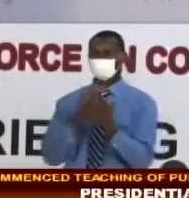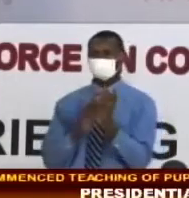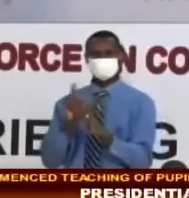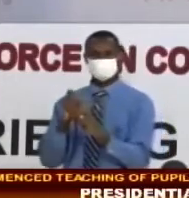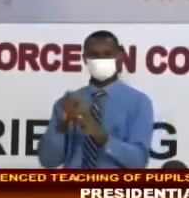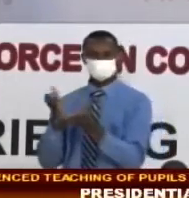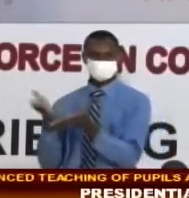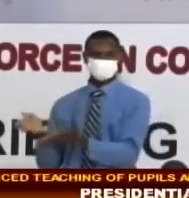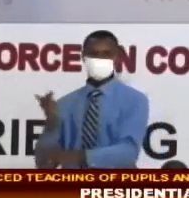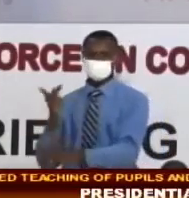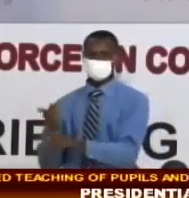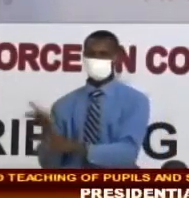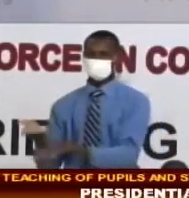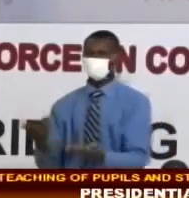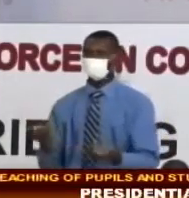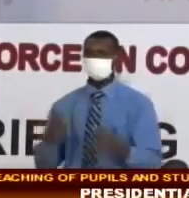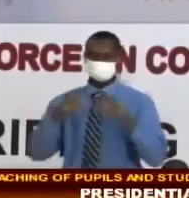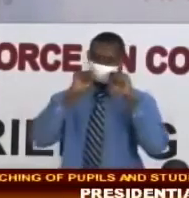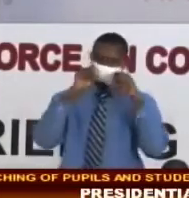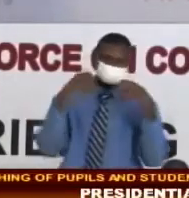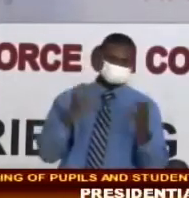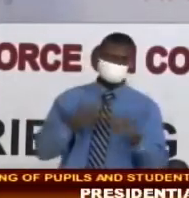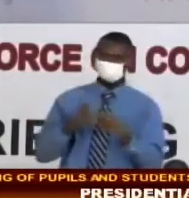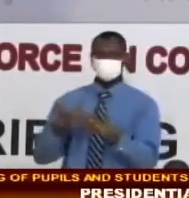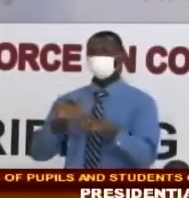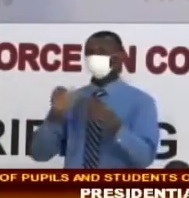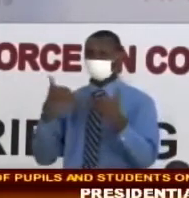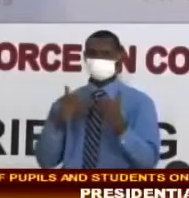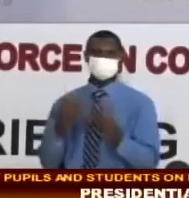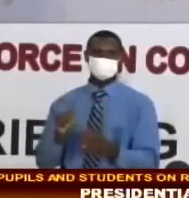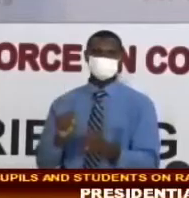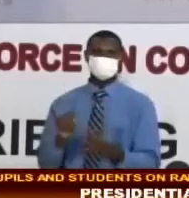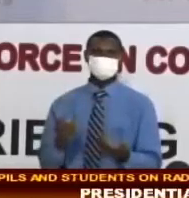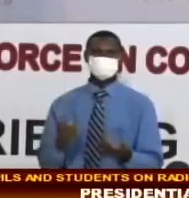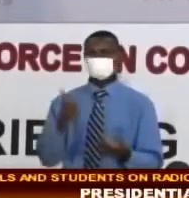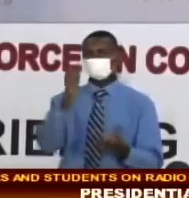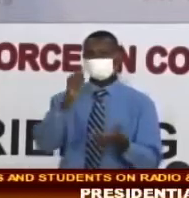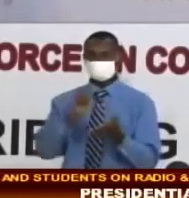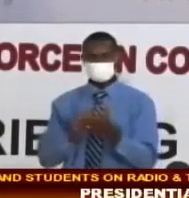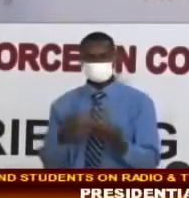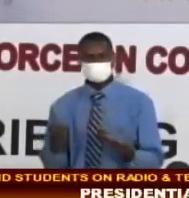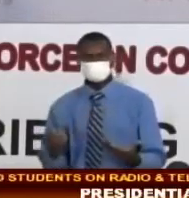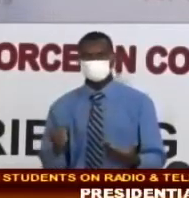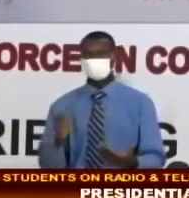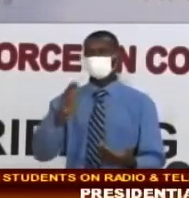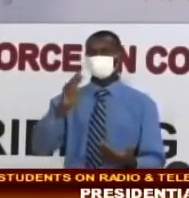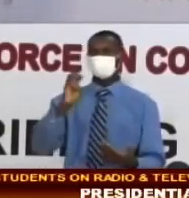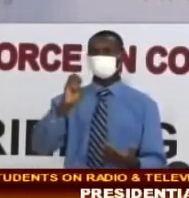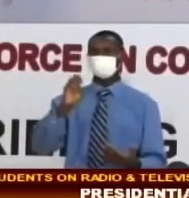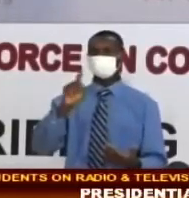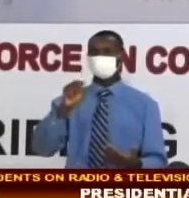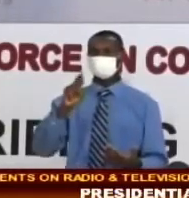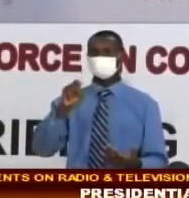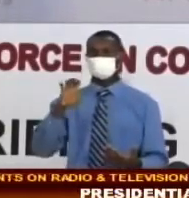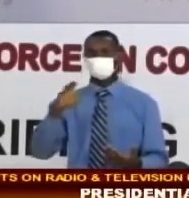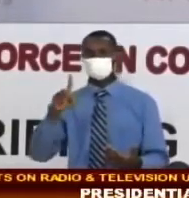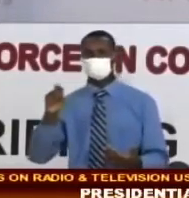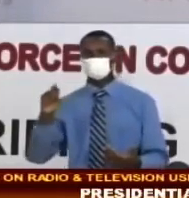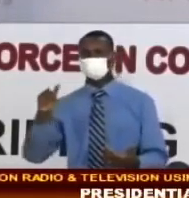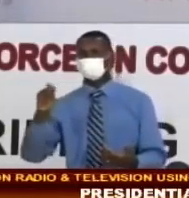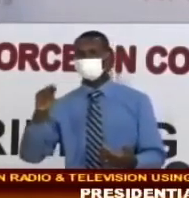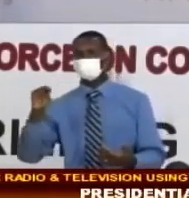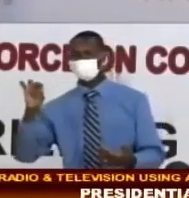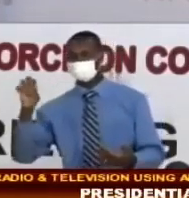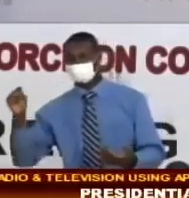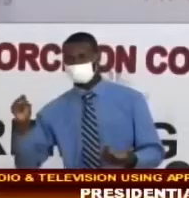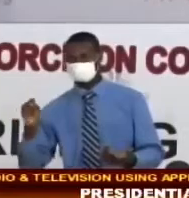is quite a huge number. 10,000 or 2,000 metric tons will require nothing less